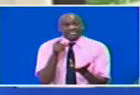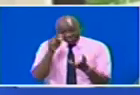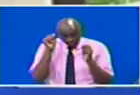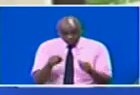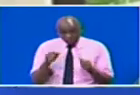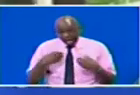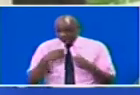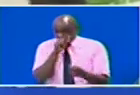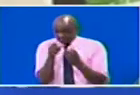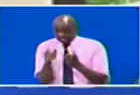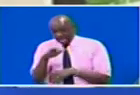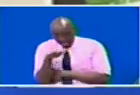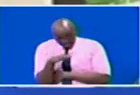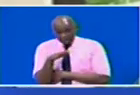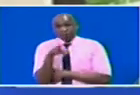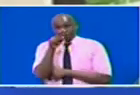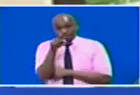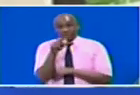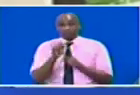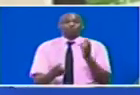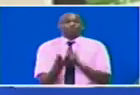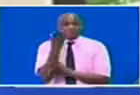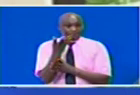a particular site for it to be built.